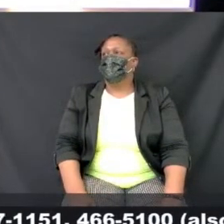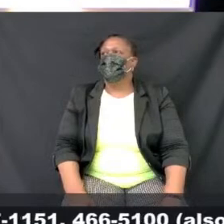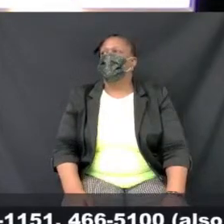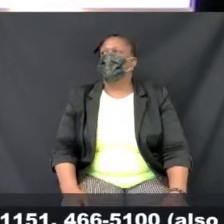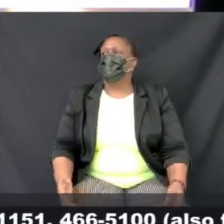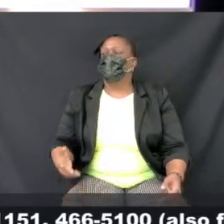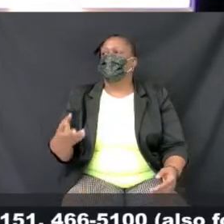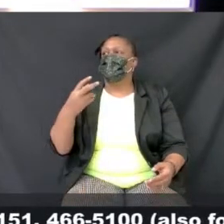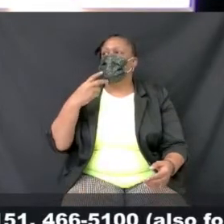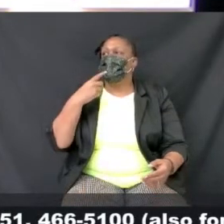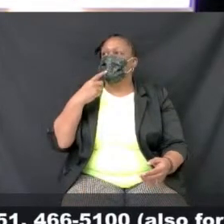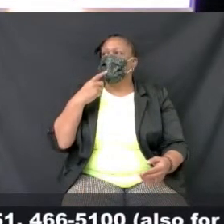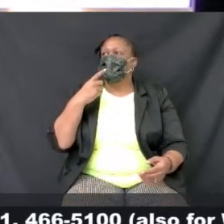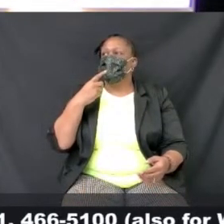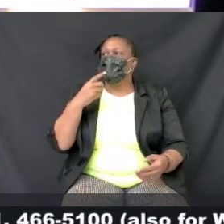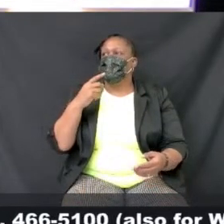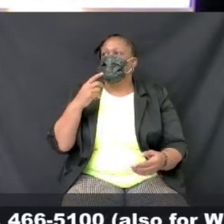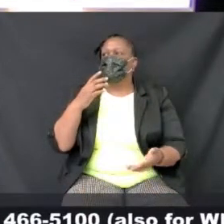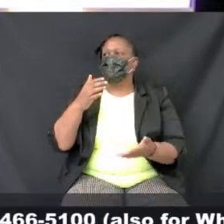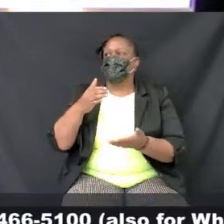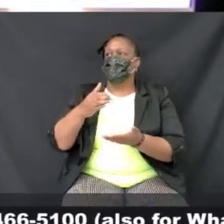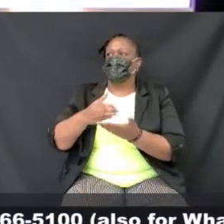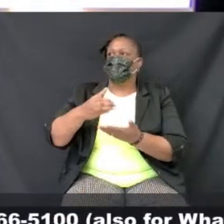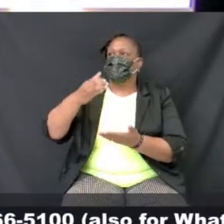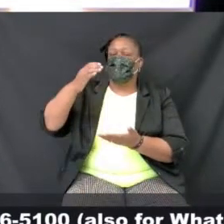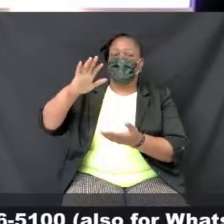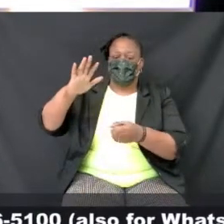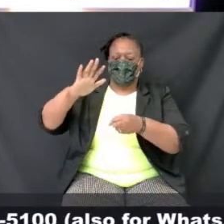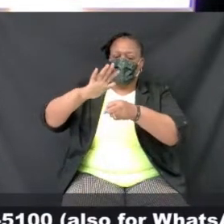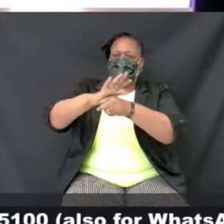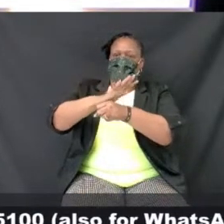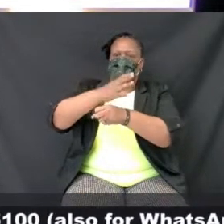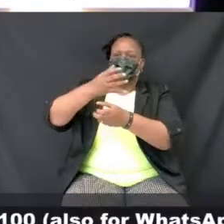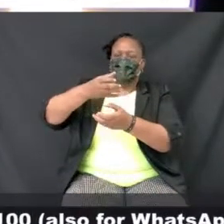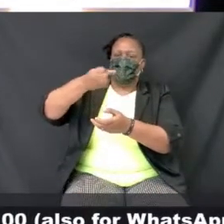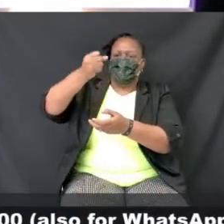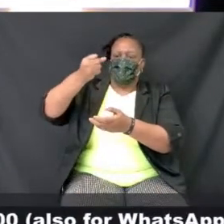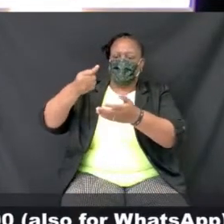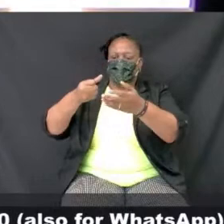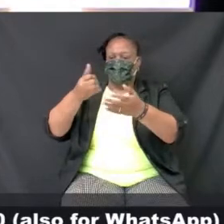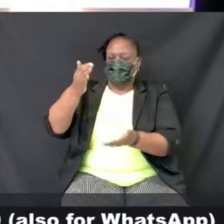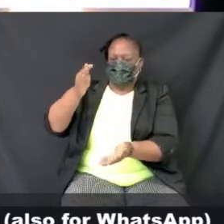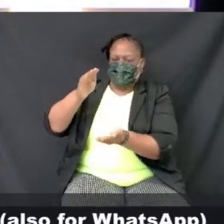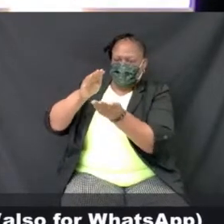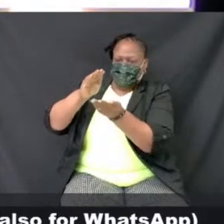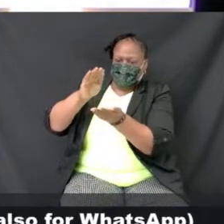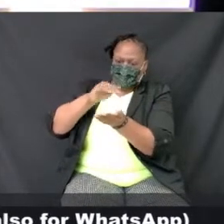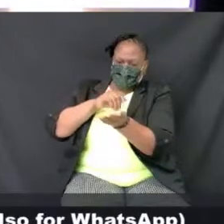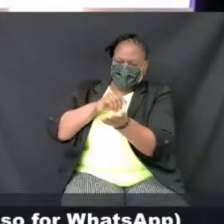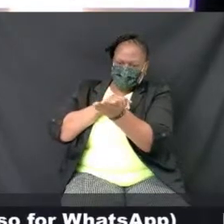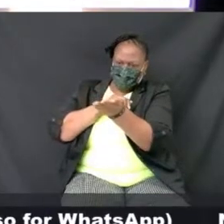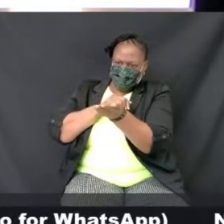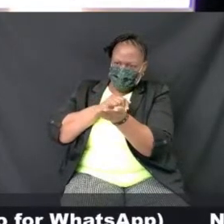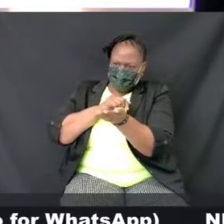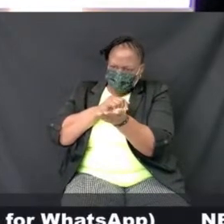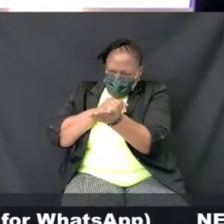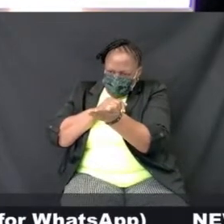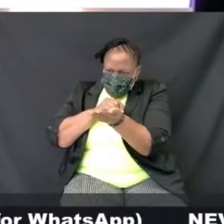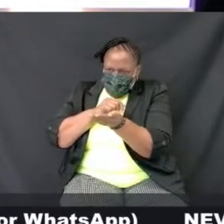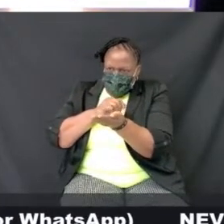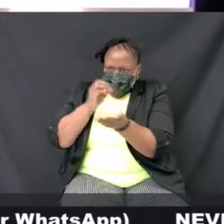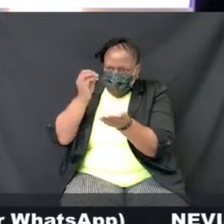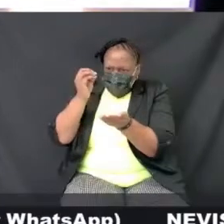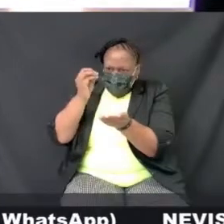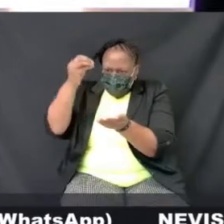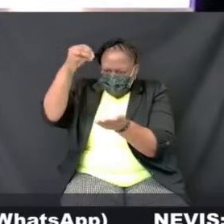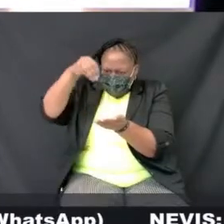sanitizers, especially the automatic ones, sometimes they are full. They are full with the solution, but they do